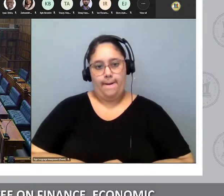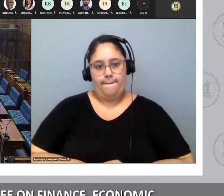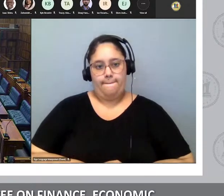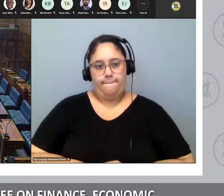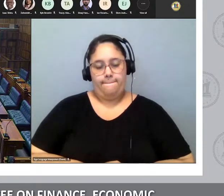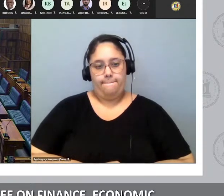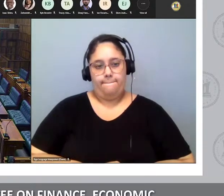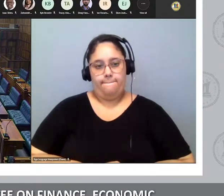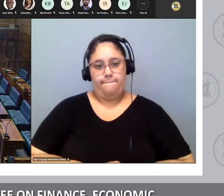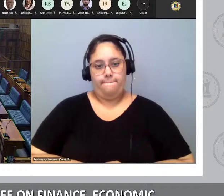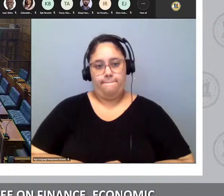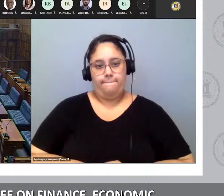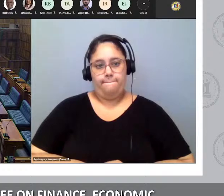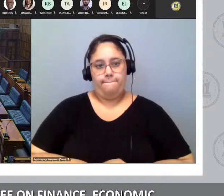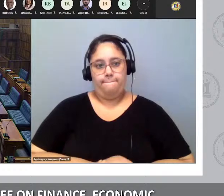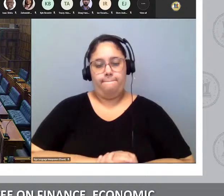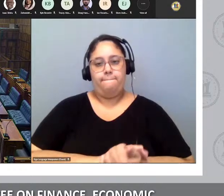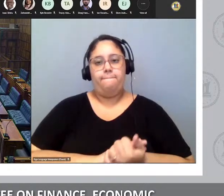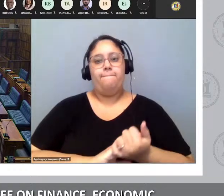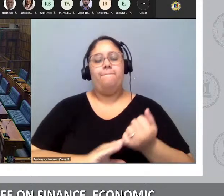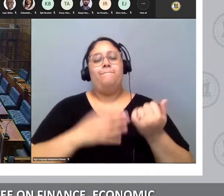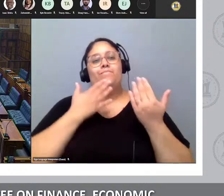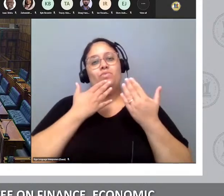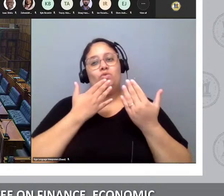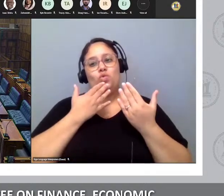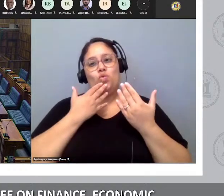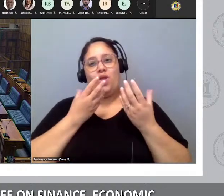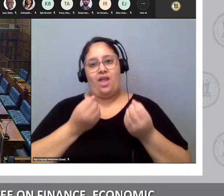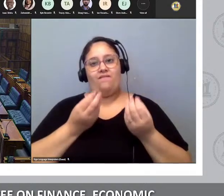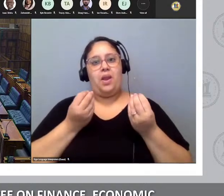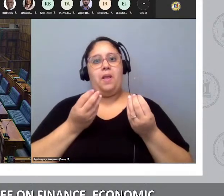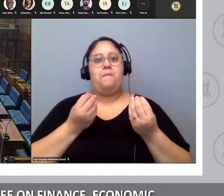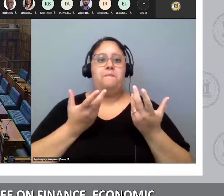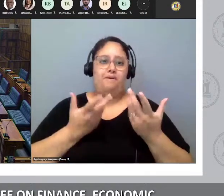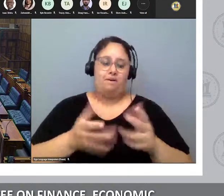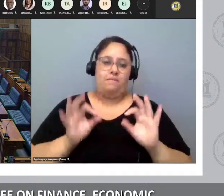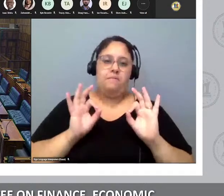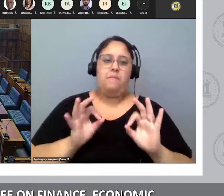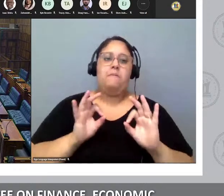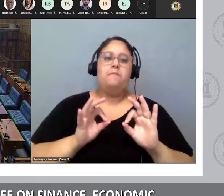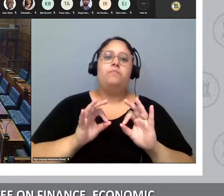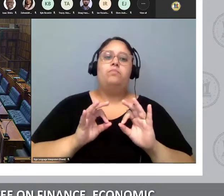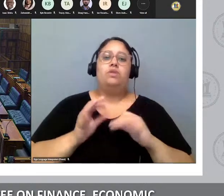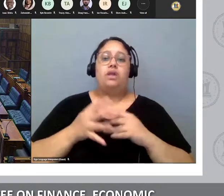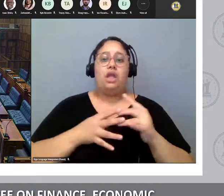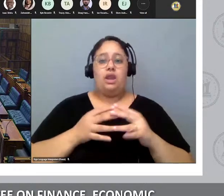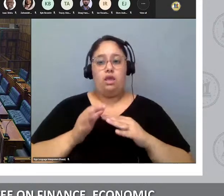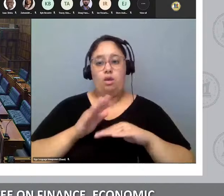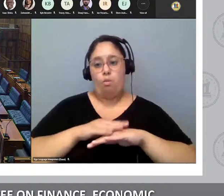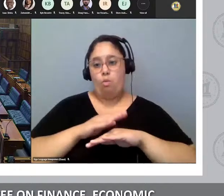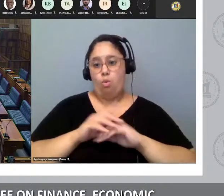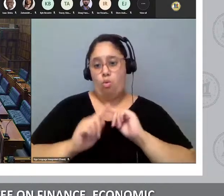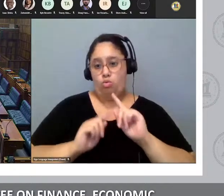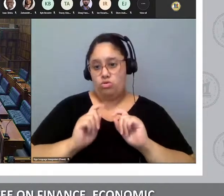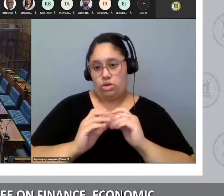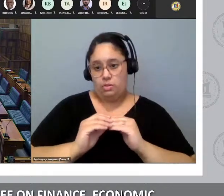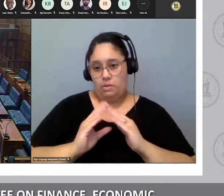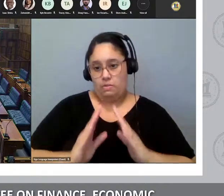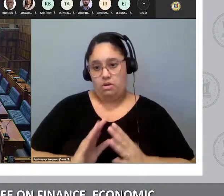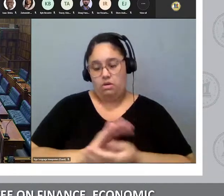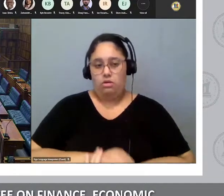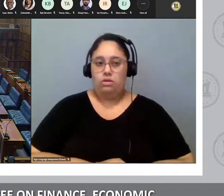Elizabeth thank you for having that number on hand and anticipating the question um are there any further questions